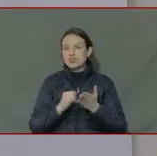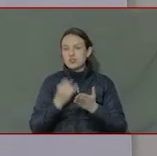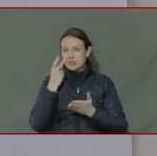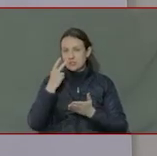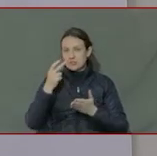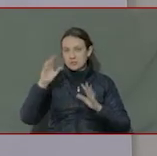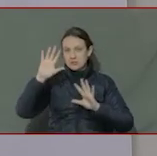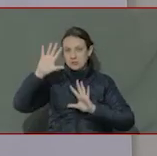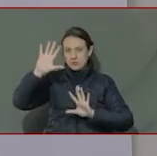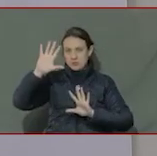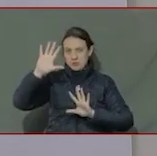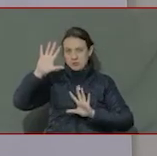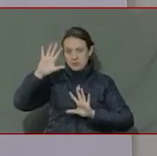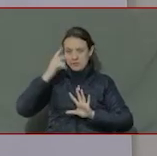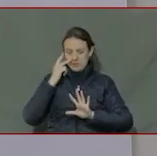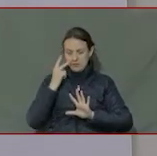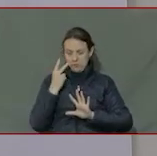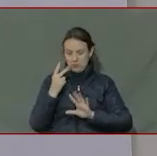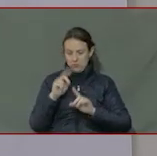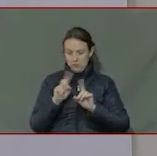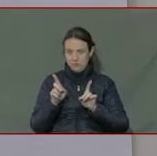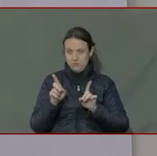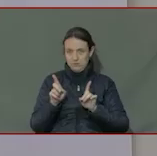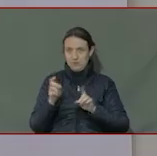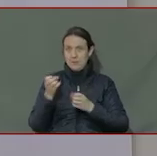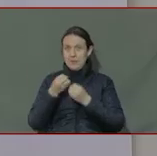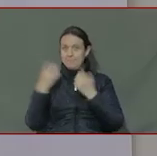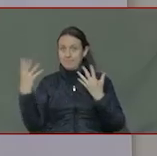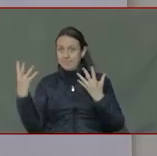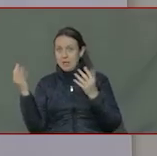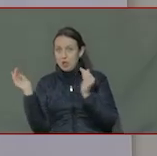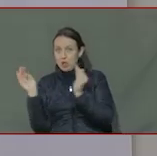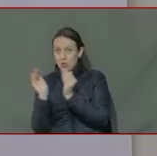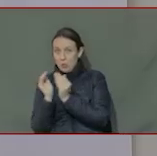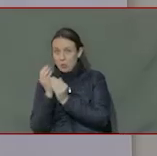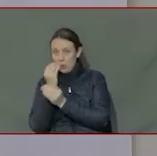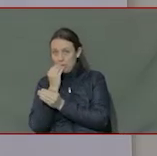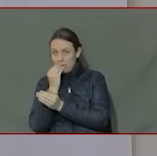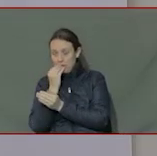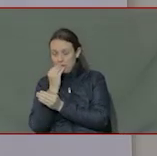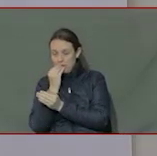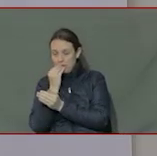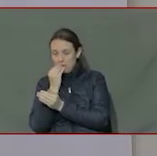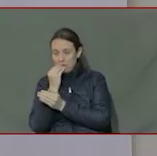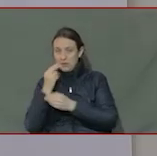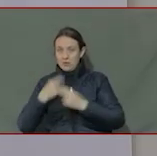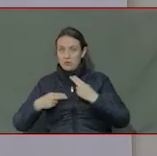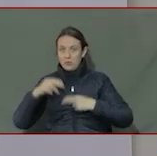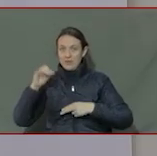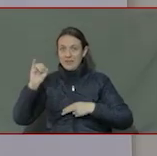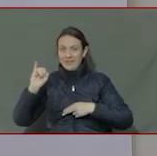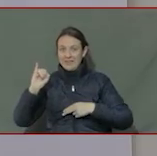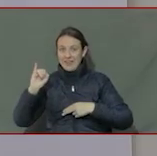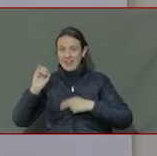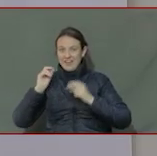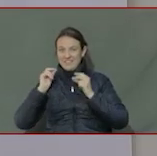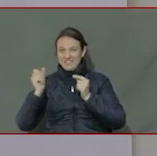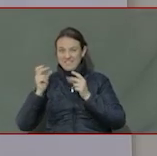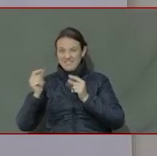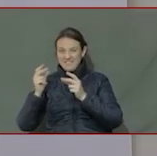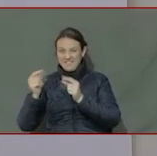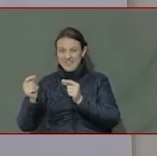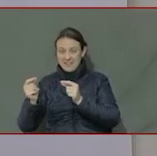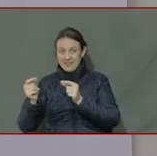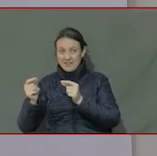graphs, I can spot already 2. So from the many small meals, the insulin is released quicker